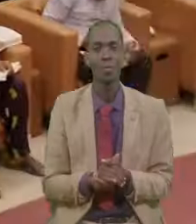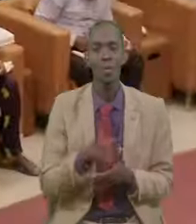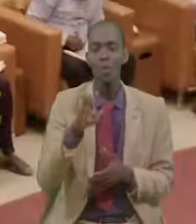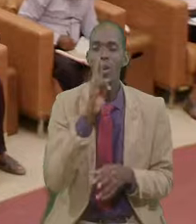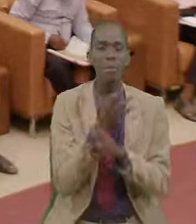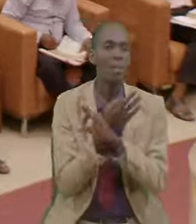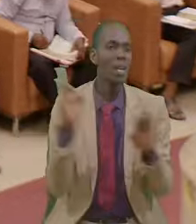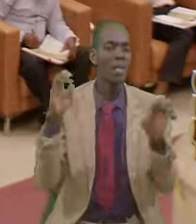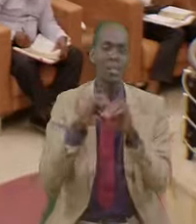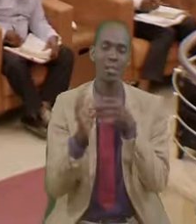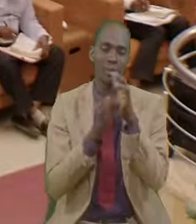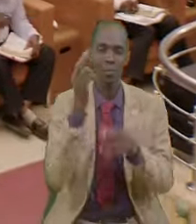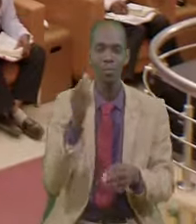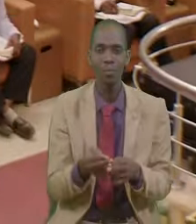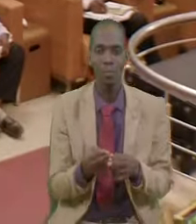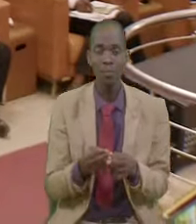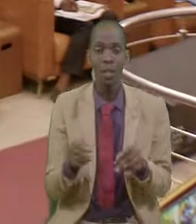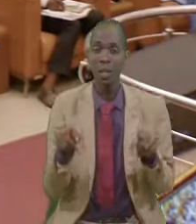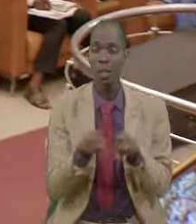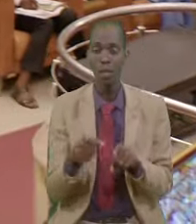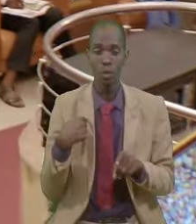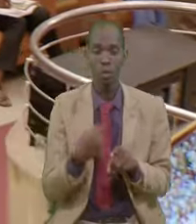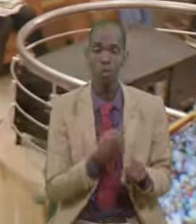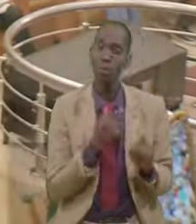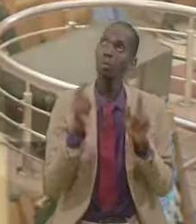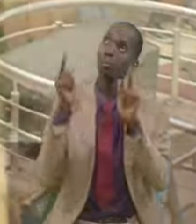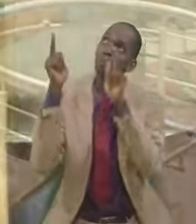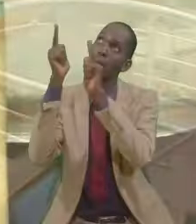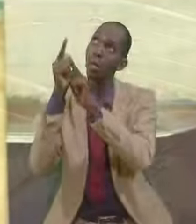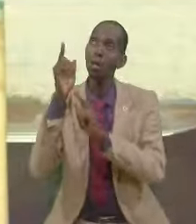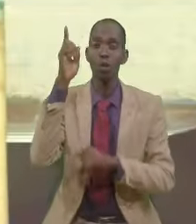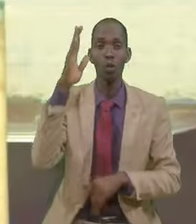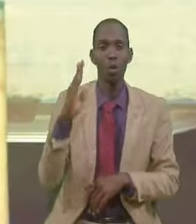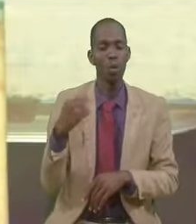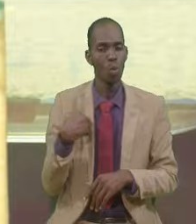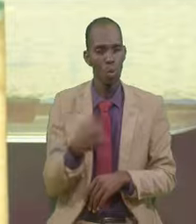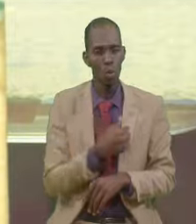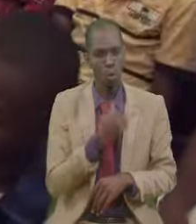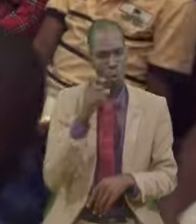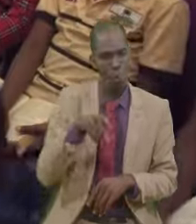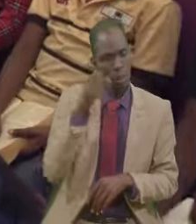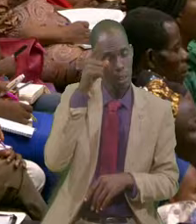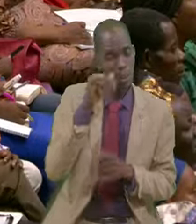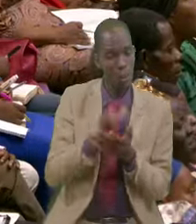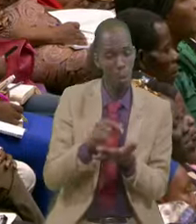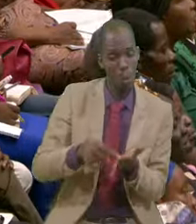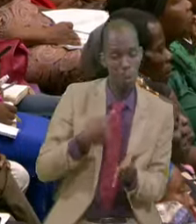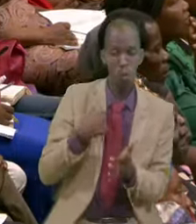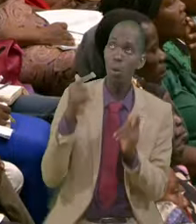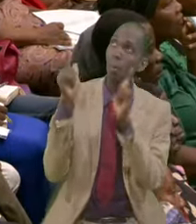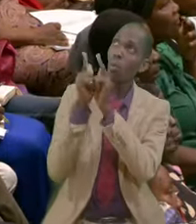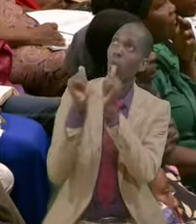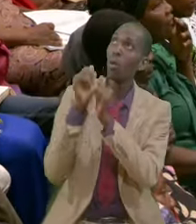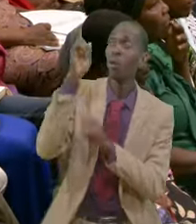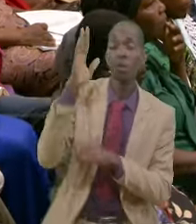free. As we come to God, and we understand, the moment we get to God, the moment